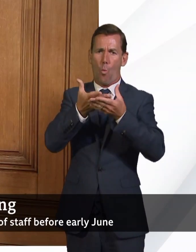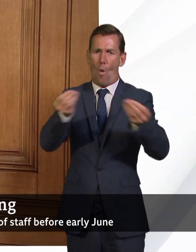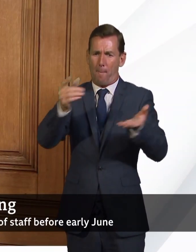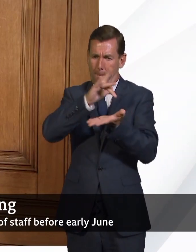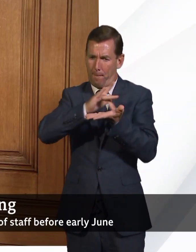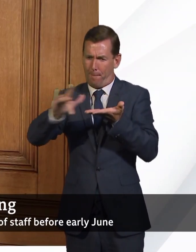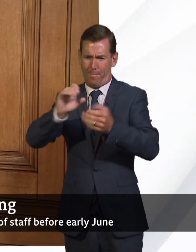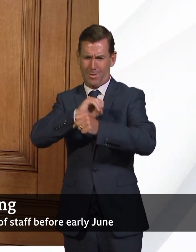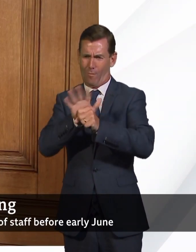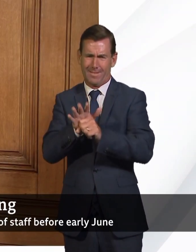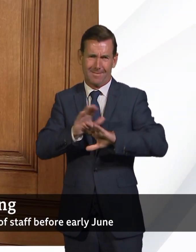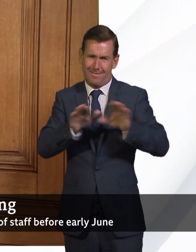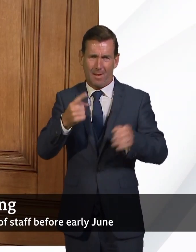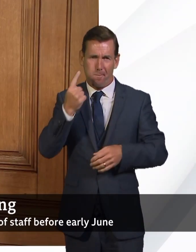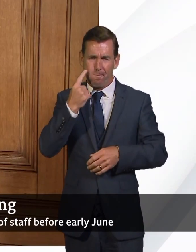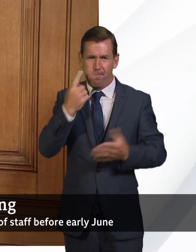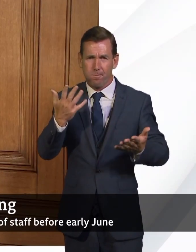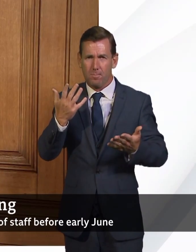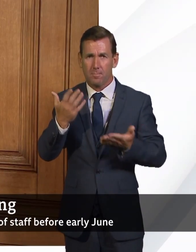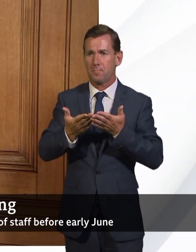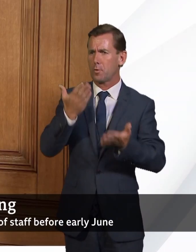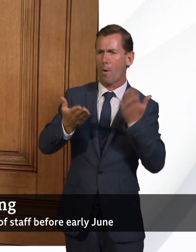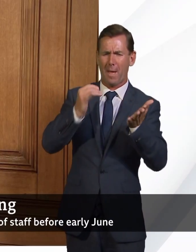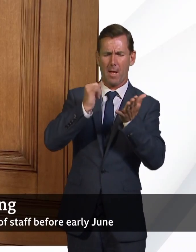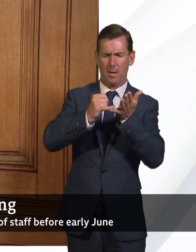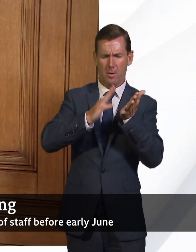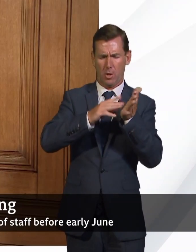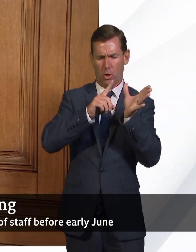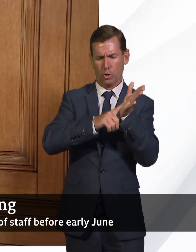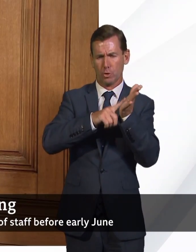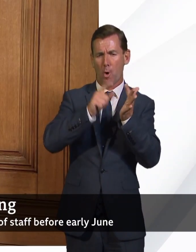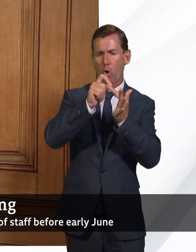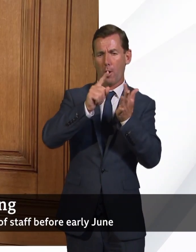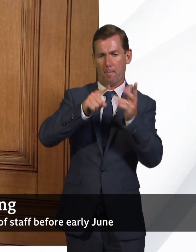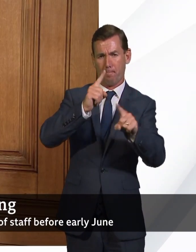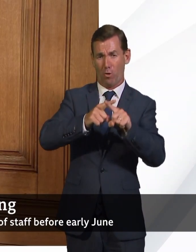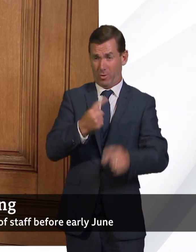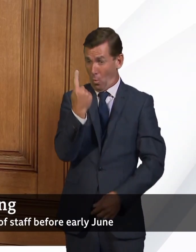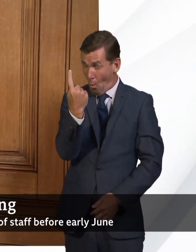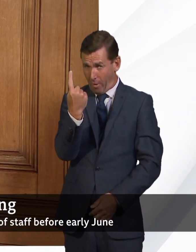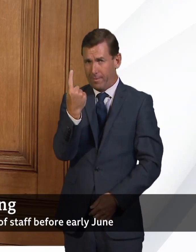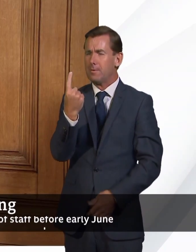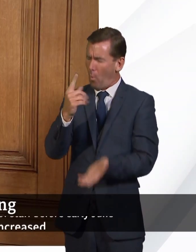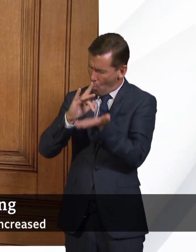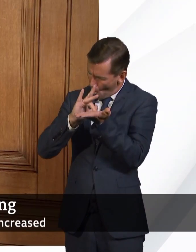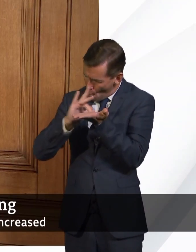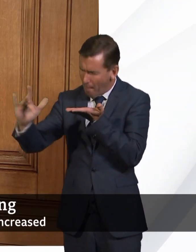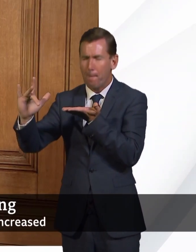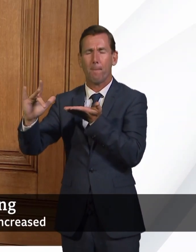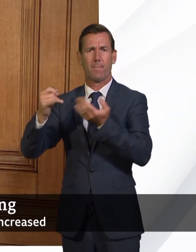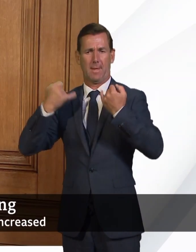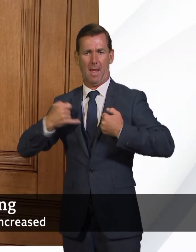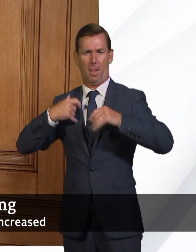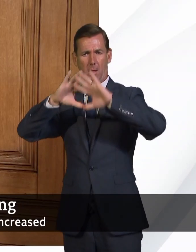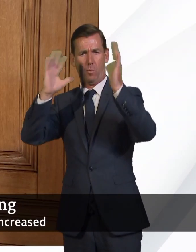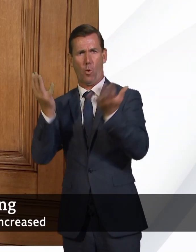1. Smallpox is the only infectious disease where we have actually eradicated a disease, but of course there is